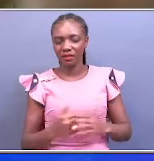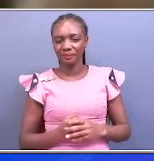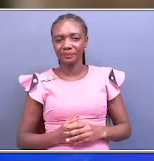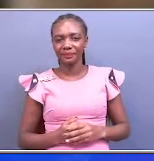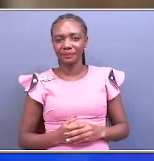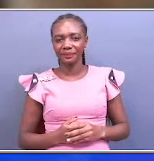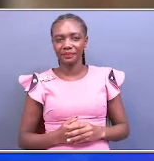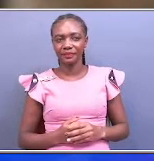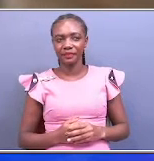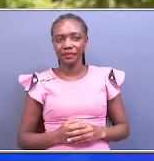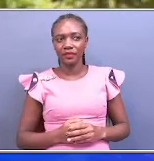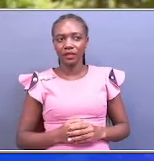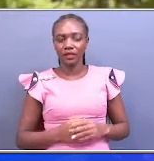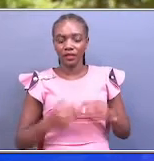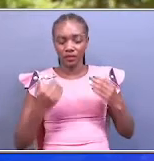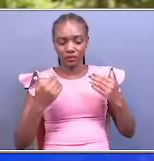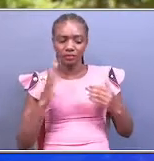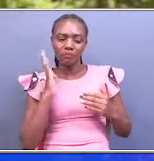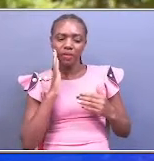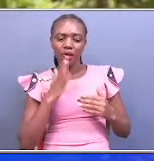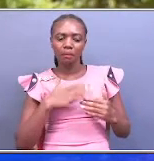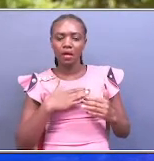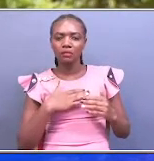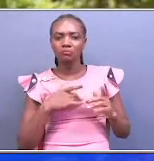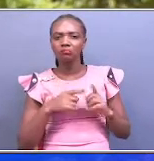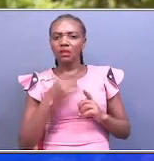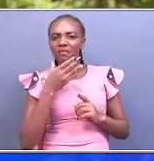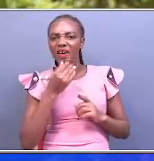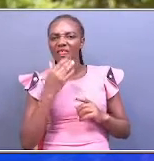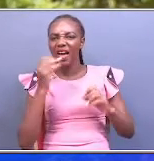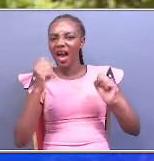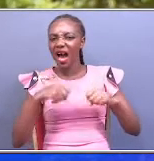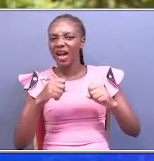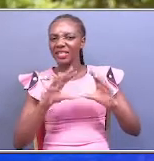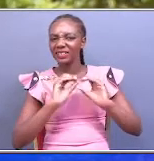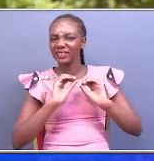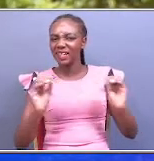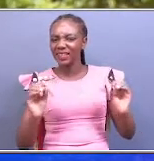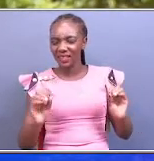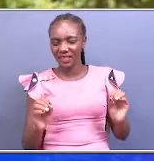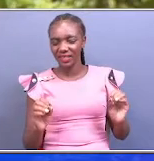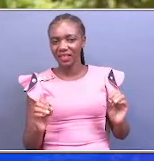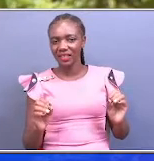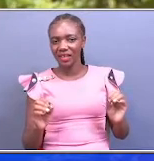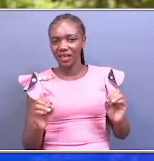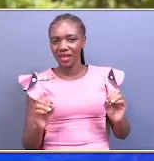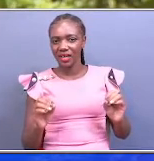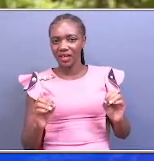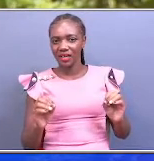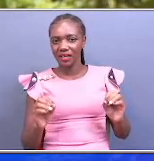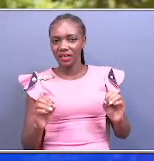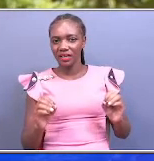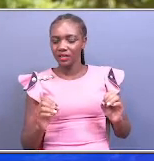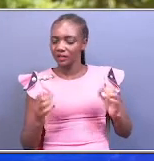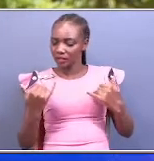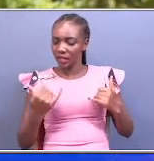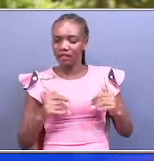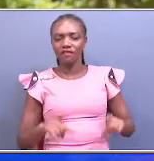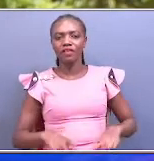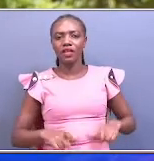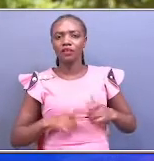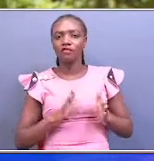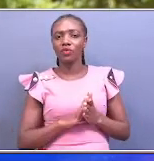was some disagreement between my mother and my father because I live with the stepfather, who is not my real father. So because of the